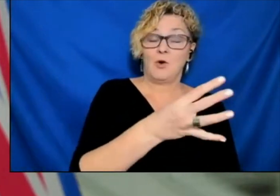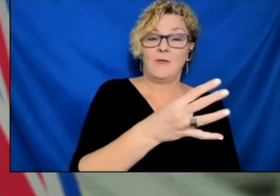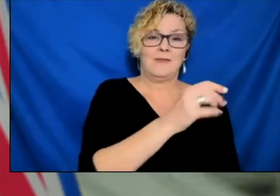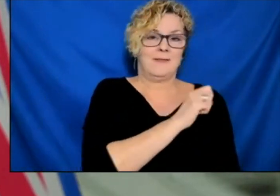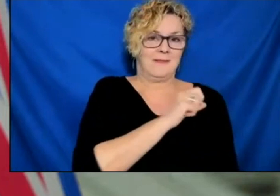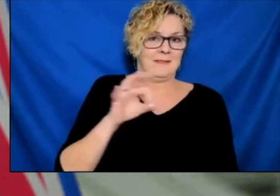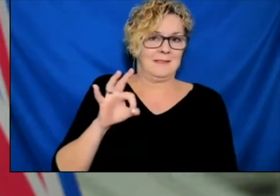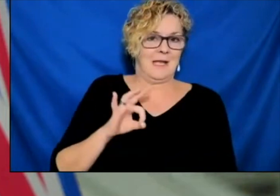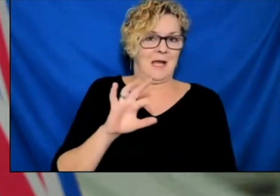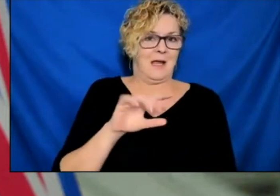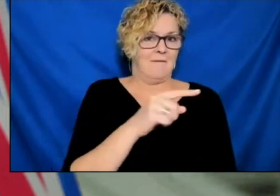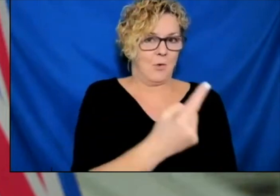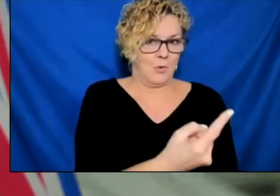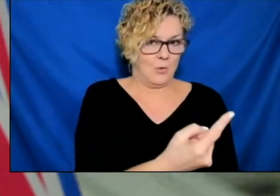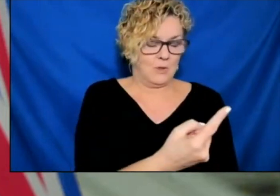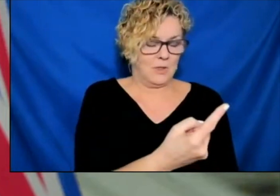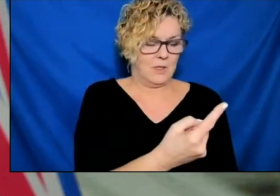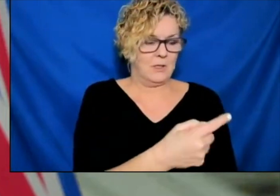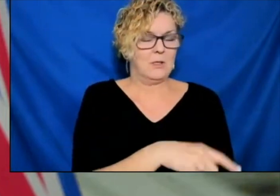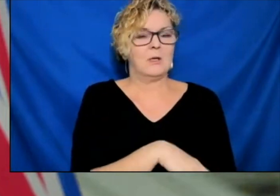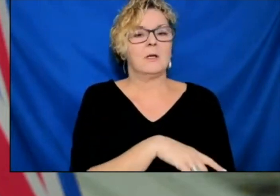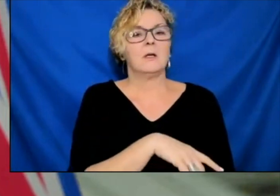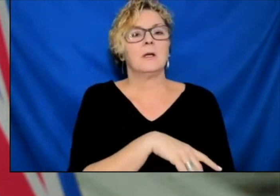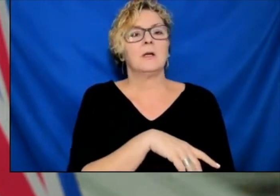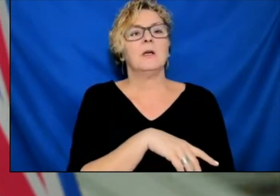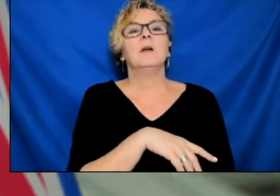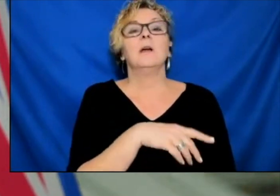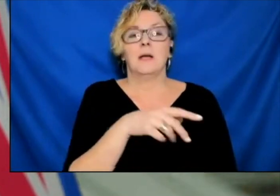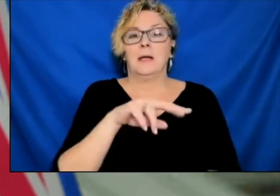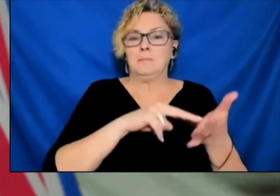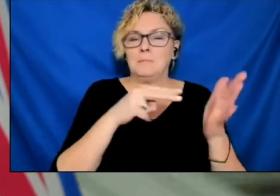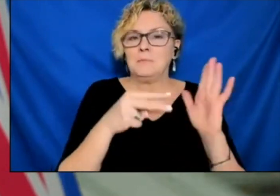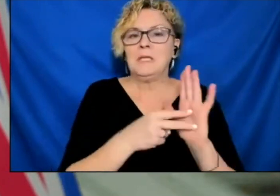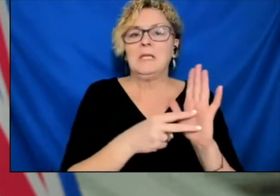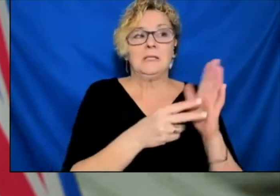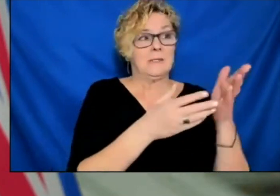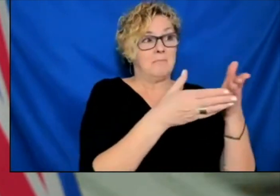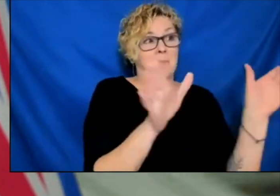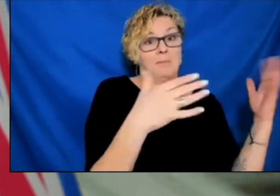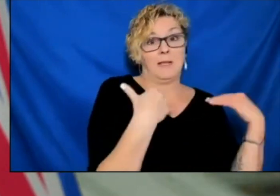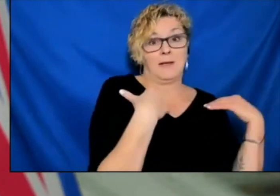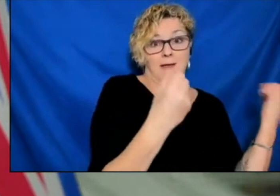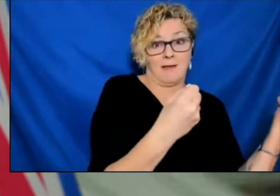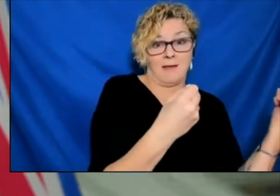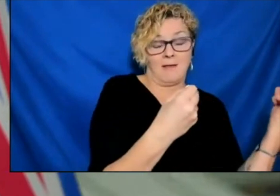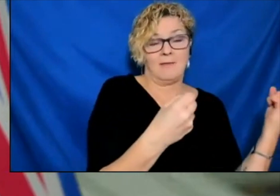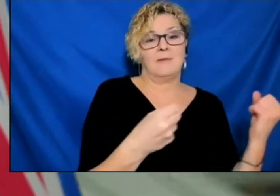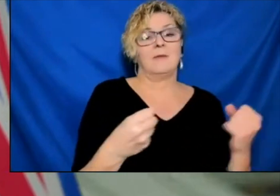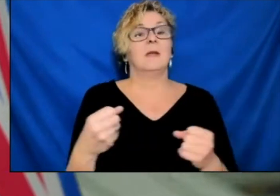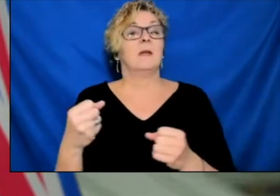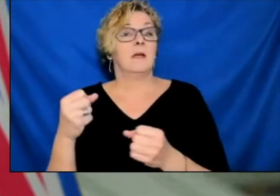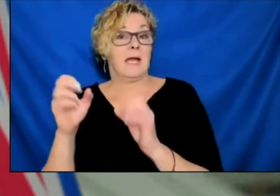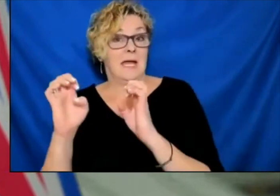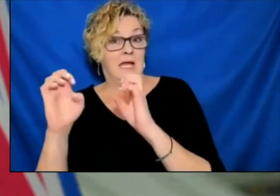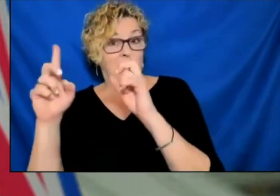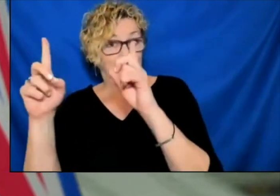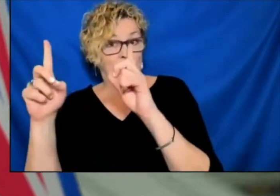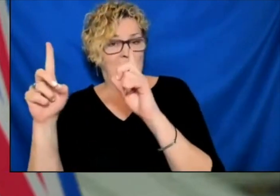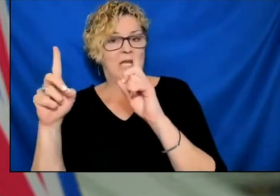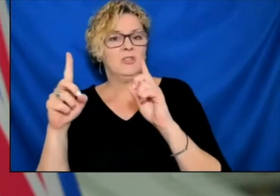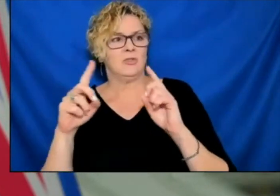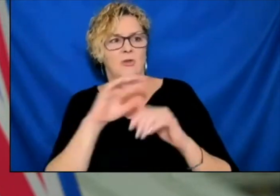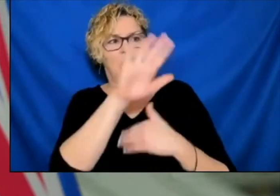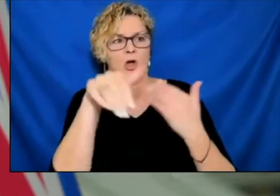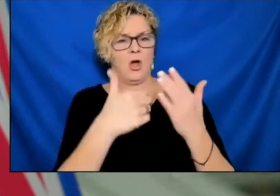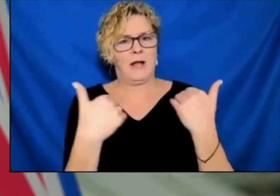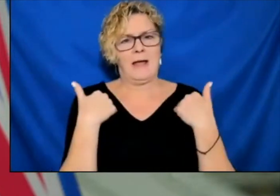will allow public health and education time to assess the impact of the Omicron variant in our communities and on